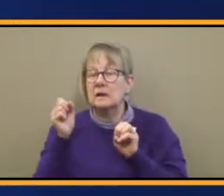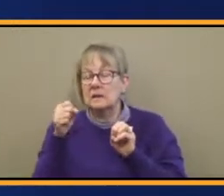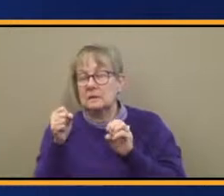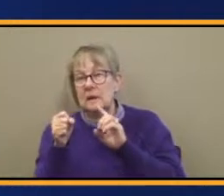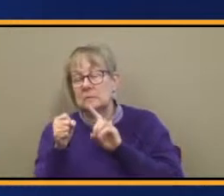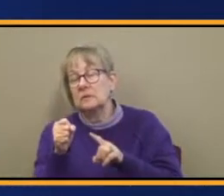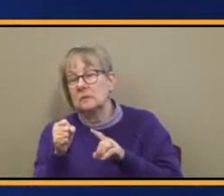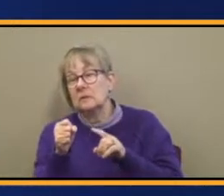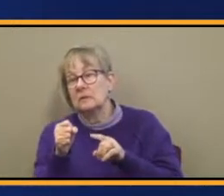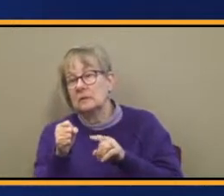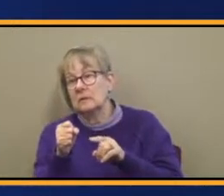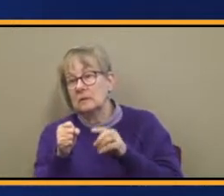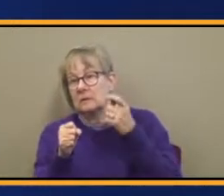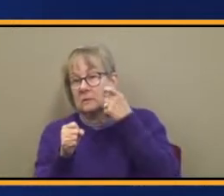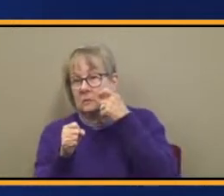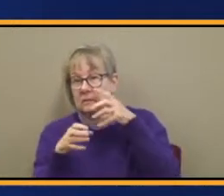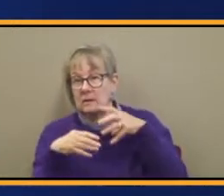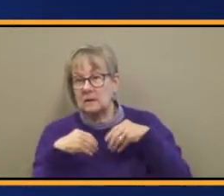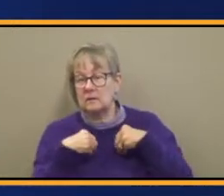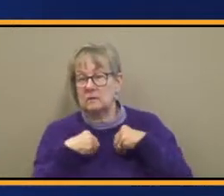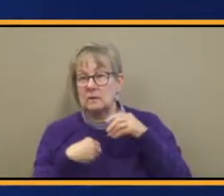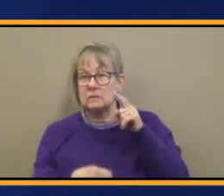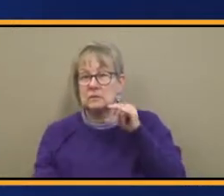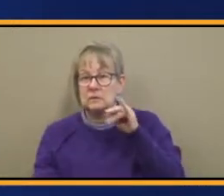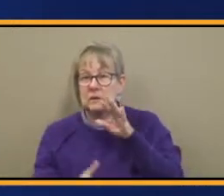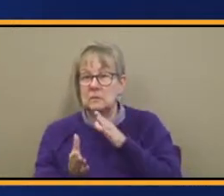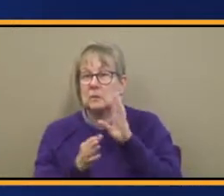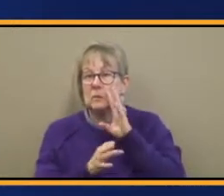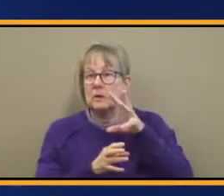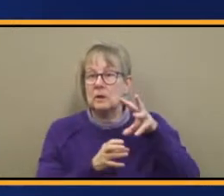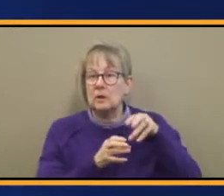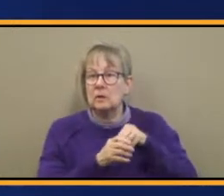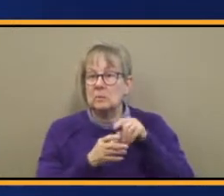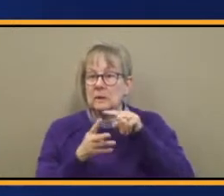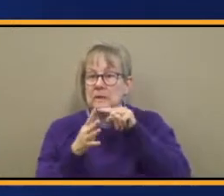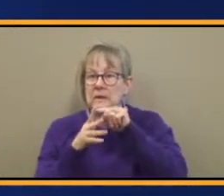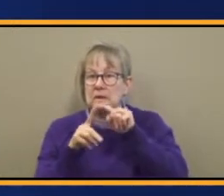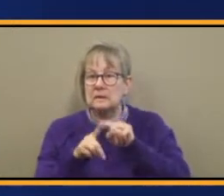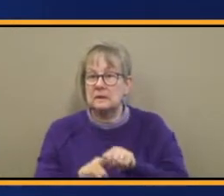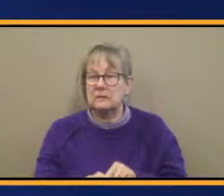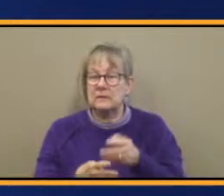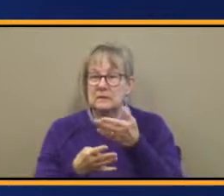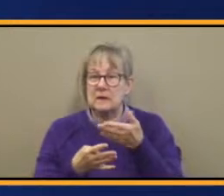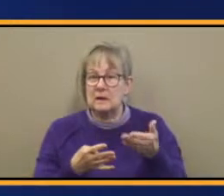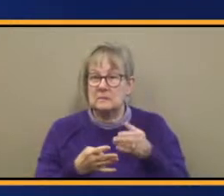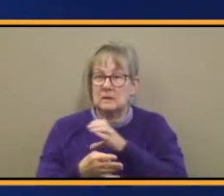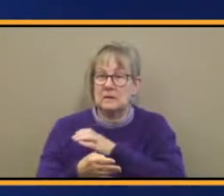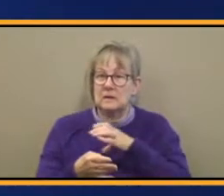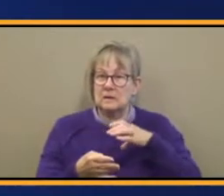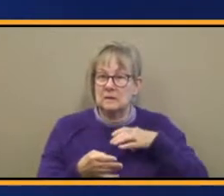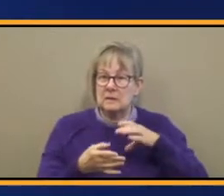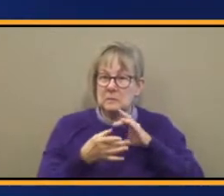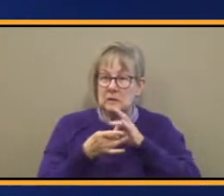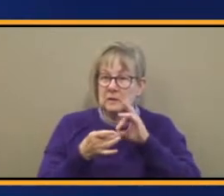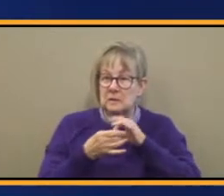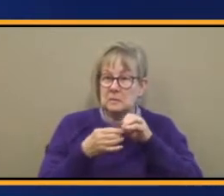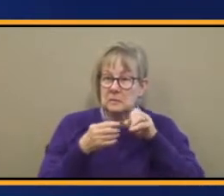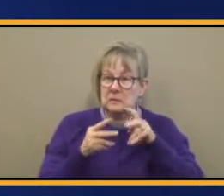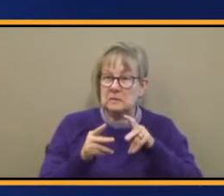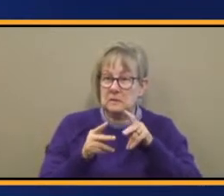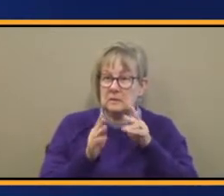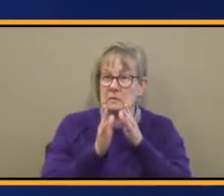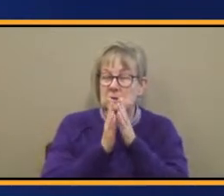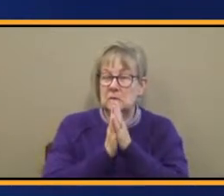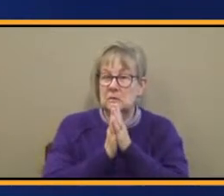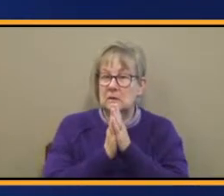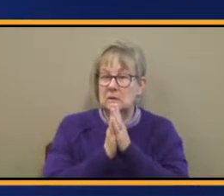Absolutely. So yep. The recently adopted strategic plan, there will be, yes, incorporation of those different items. Council, as Nicole mentioned, will have the opportunity as part of the council budget request, and